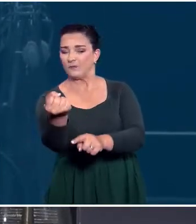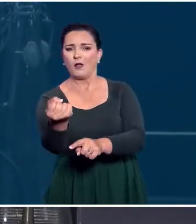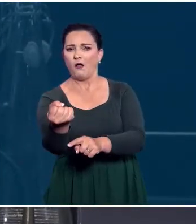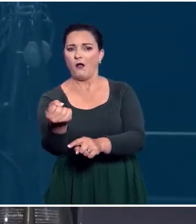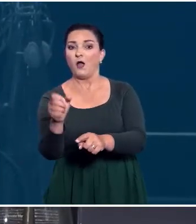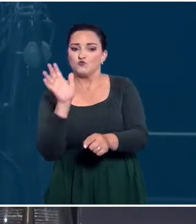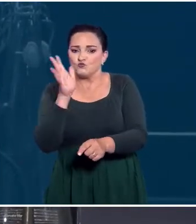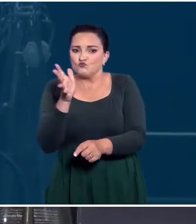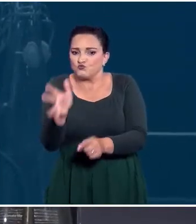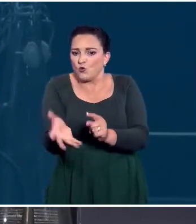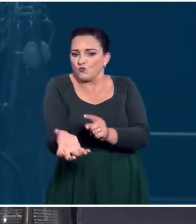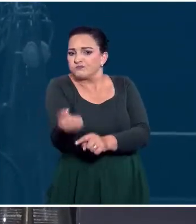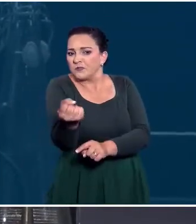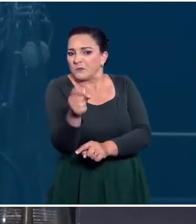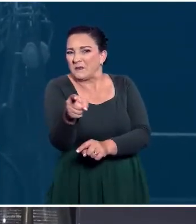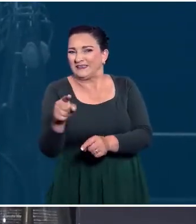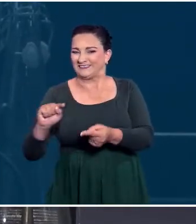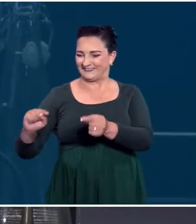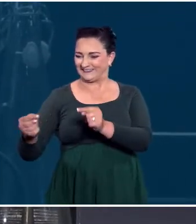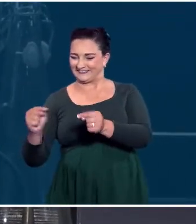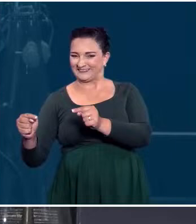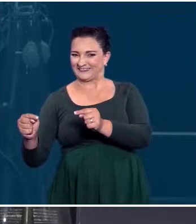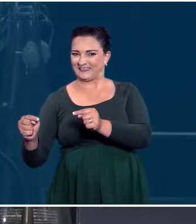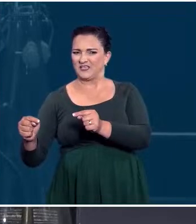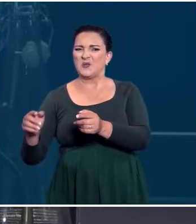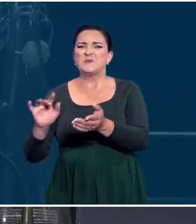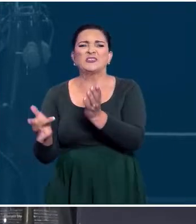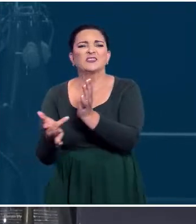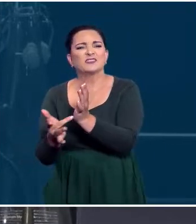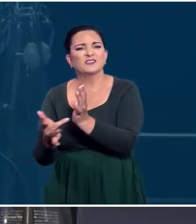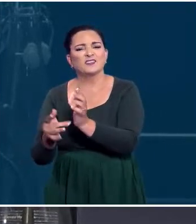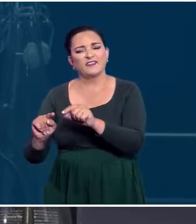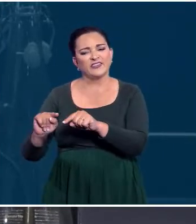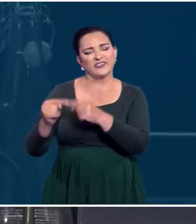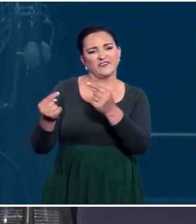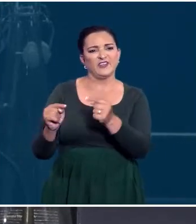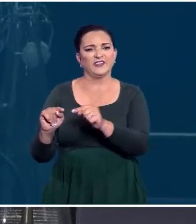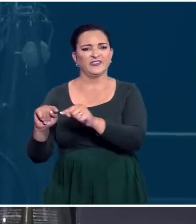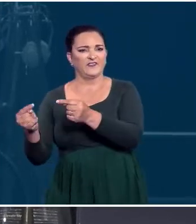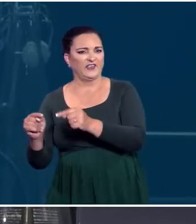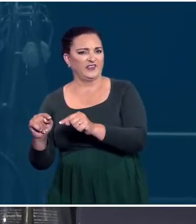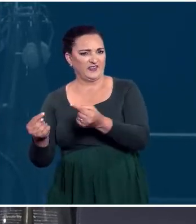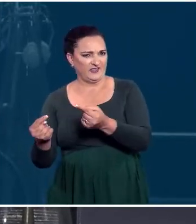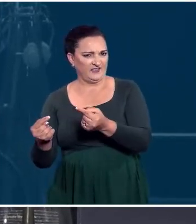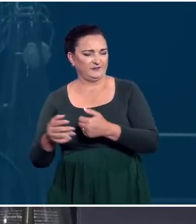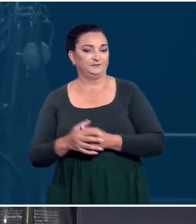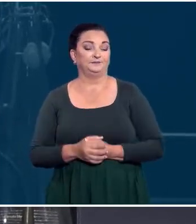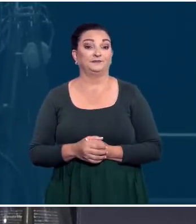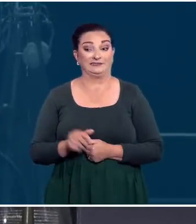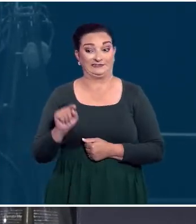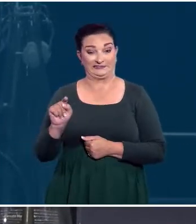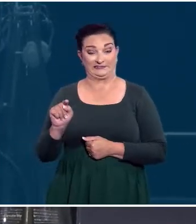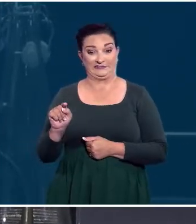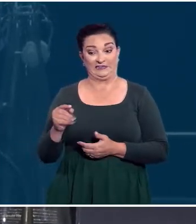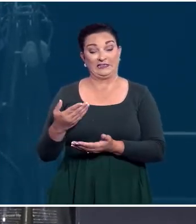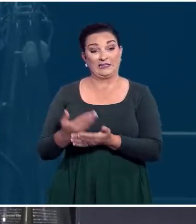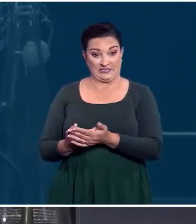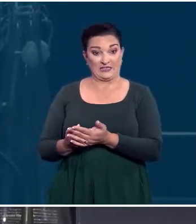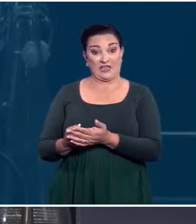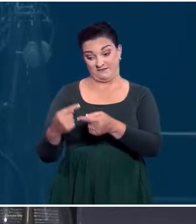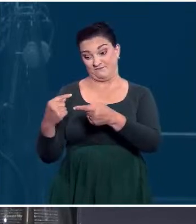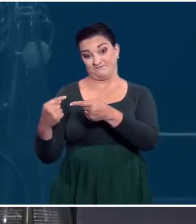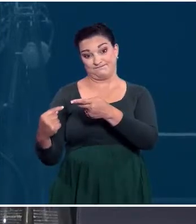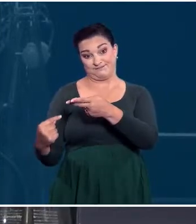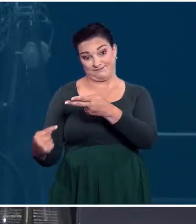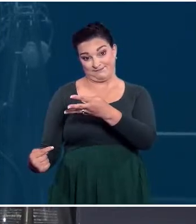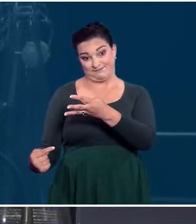there. And I think that those technical differences are several. We actually began